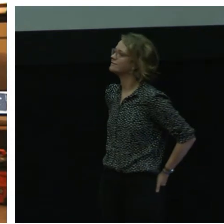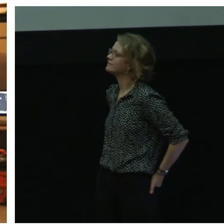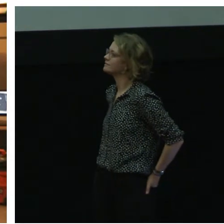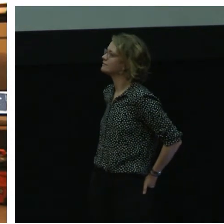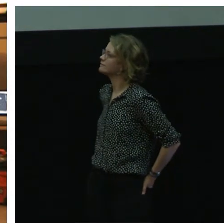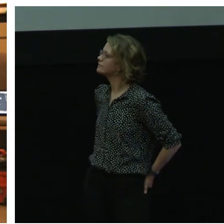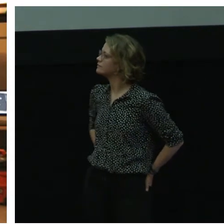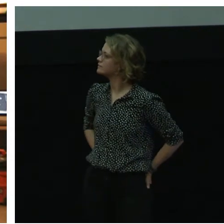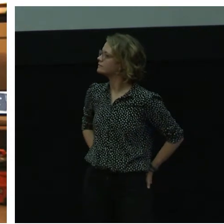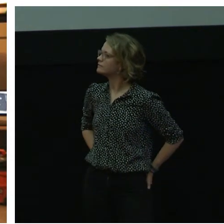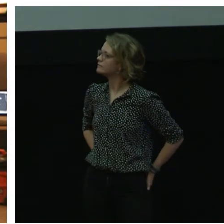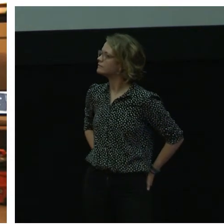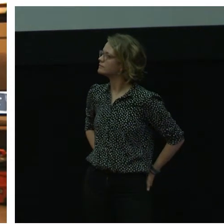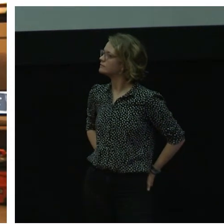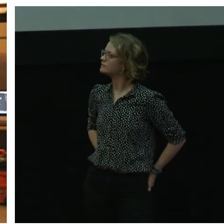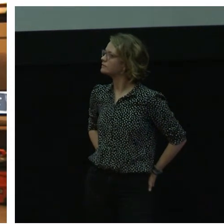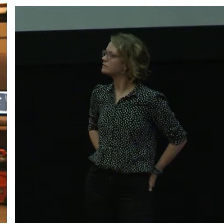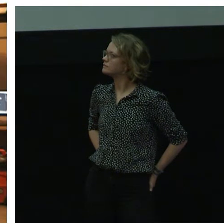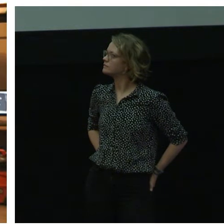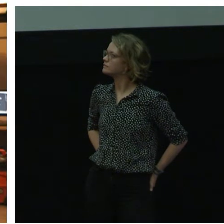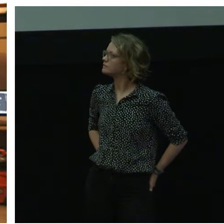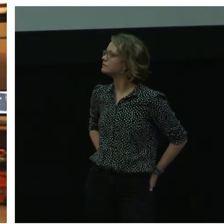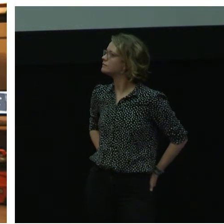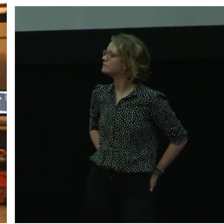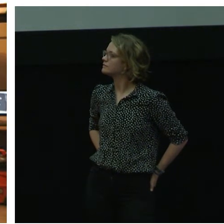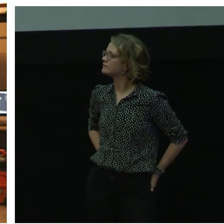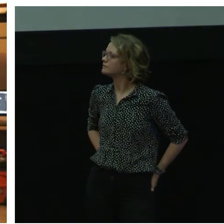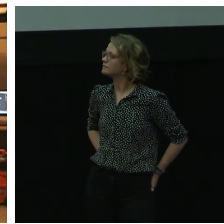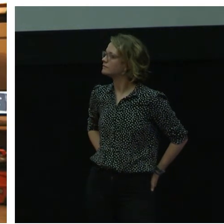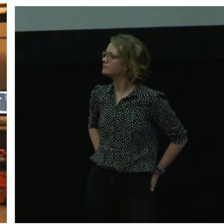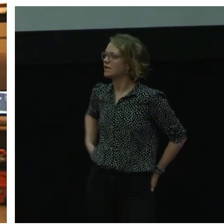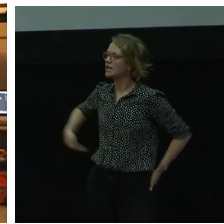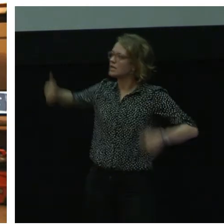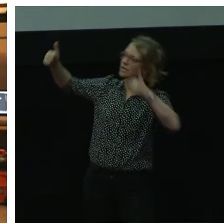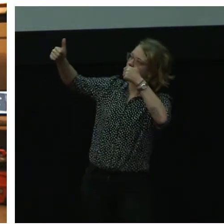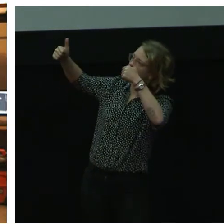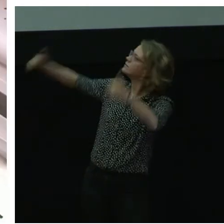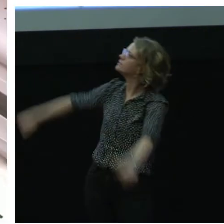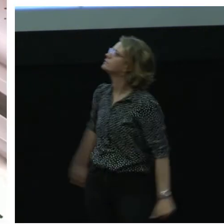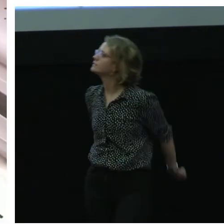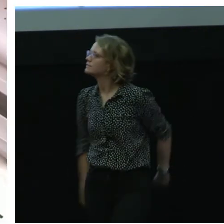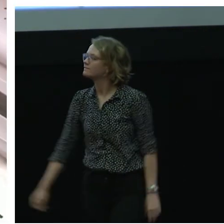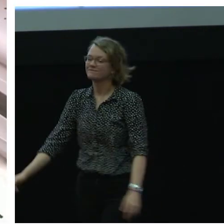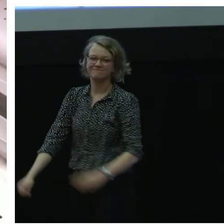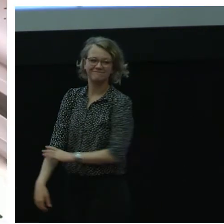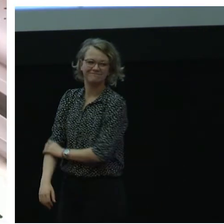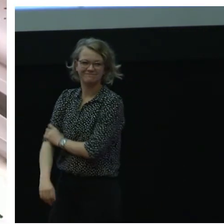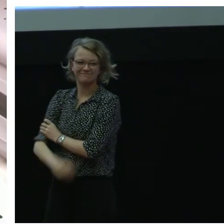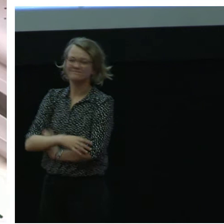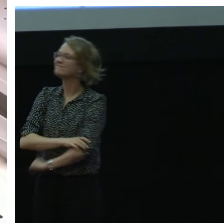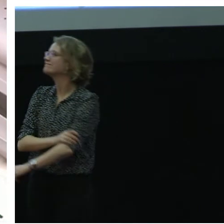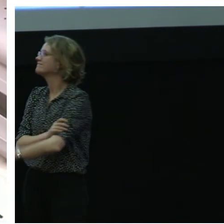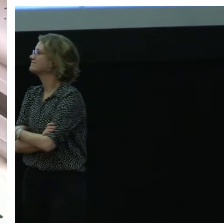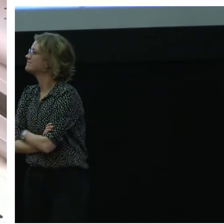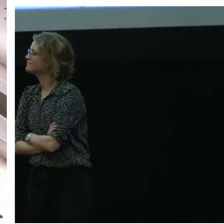deaf-mute community at a disadvantage, because like a foreigner in another country, they can't communicate like everybody else. What we decided to do